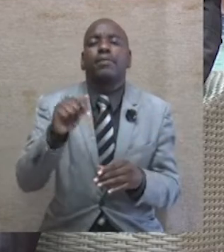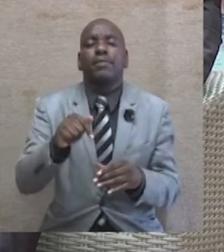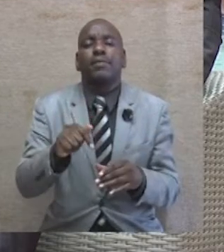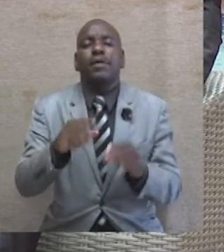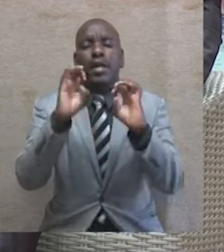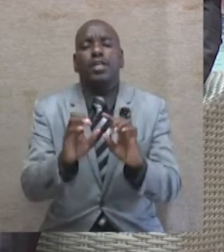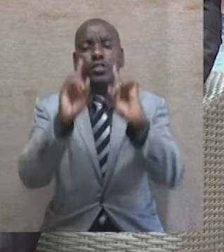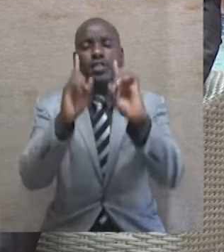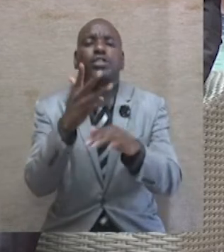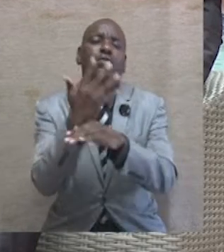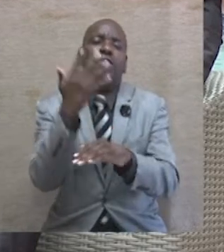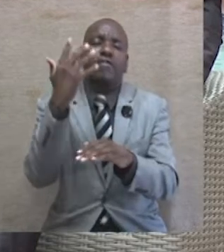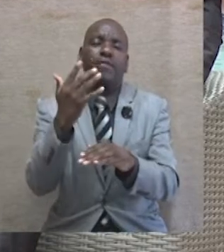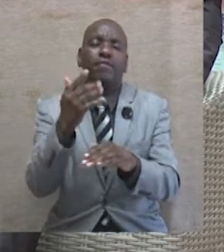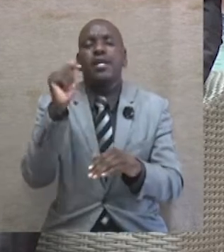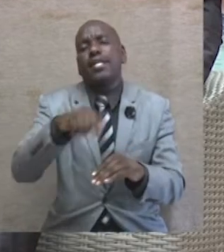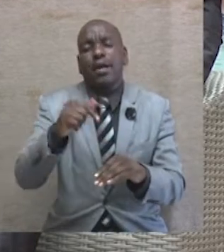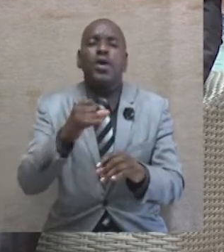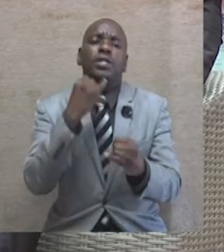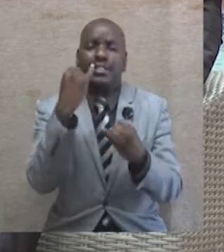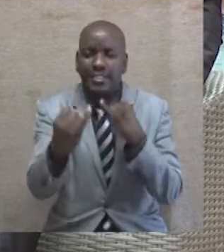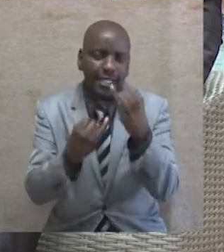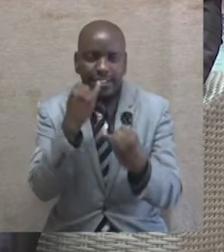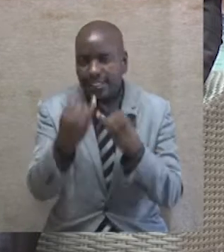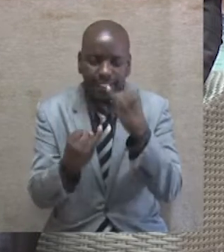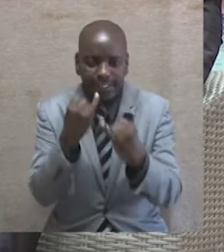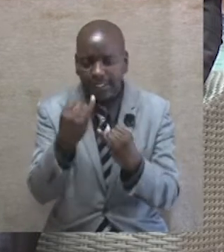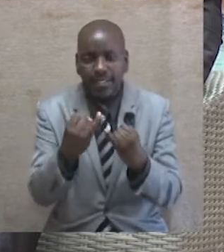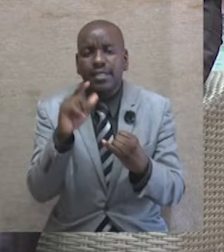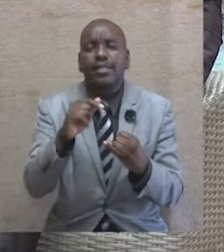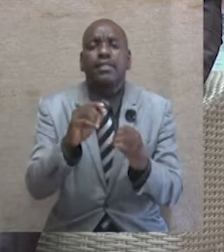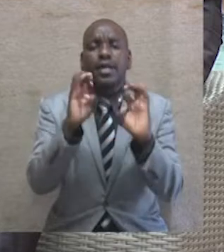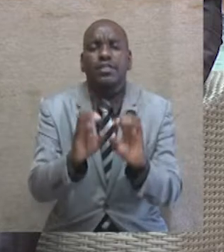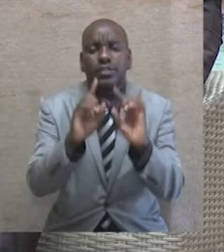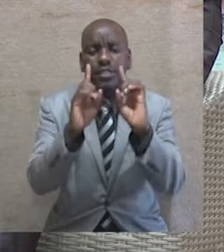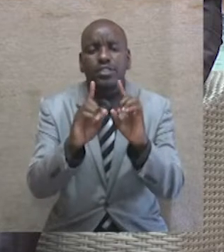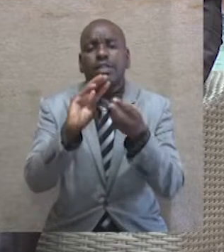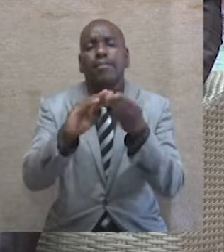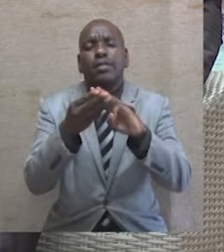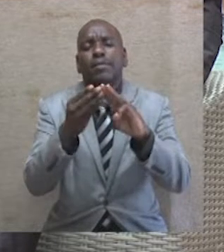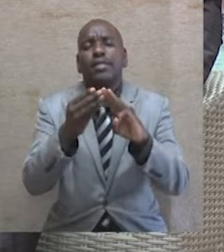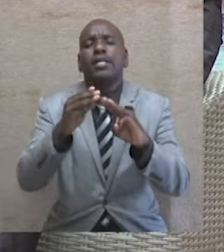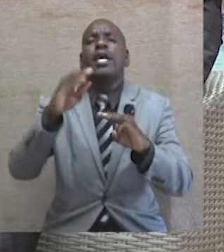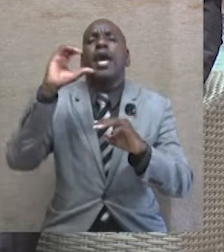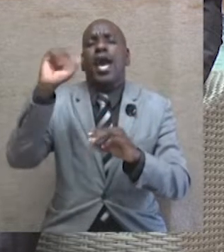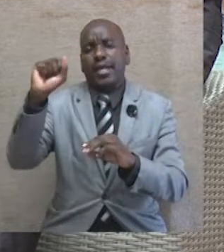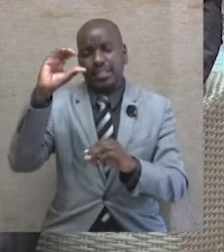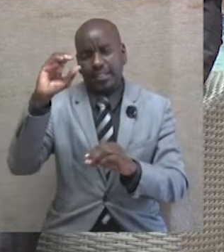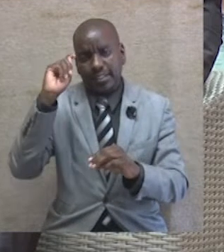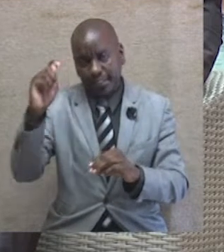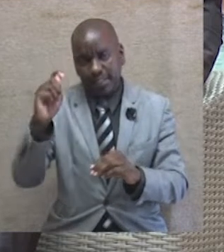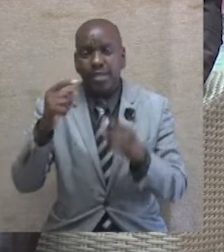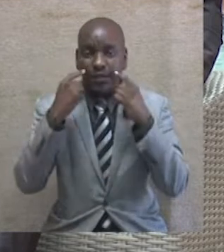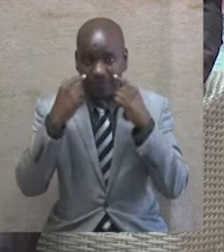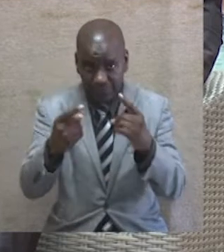Welcome back. This is Education 1.5, whereby we are discussing about the Education Amendment Act. And today